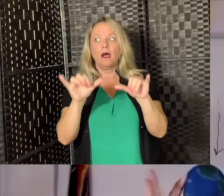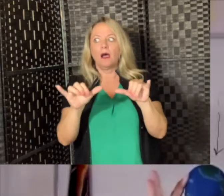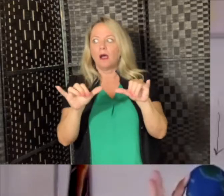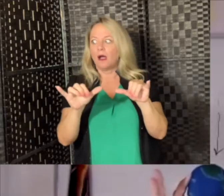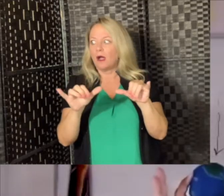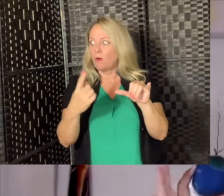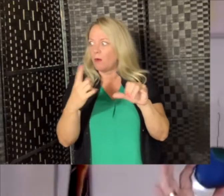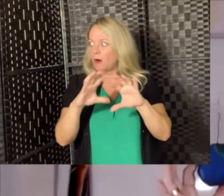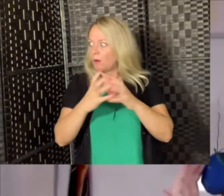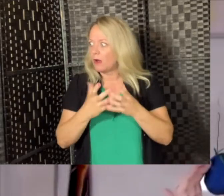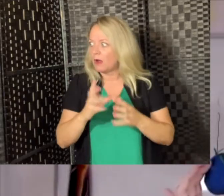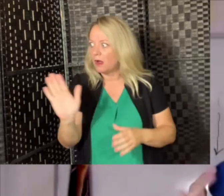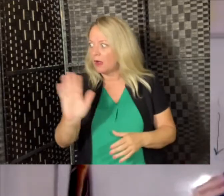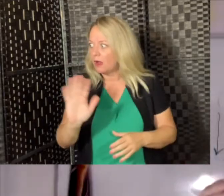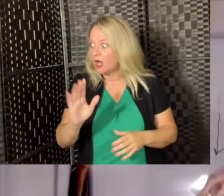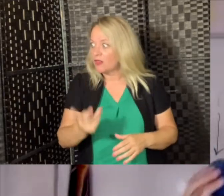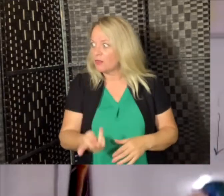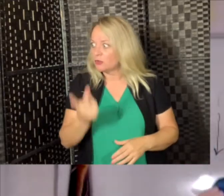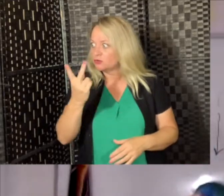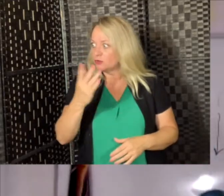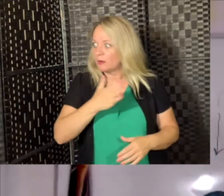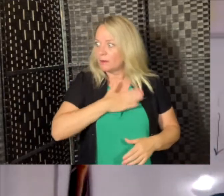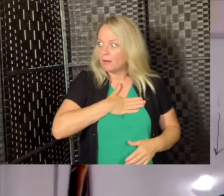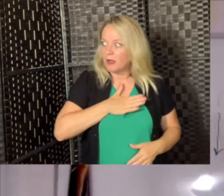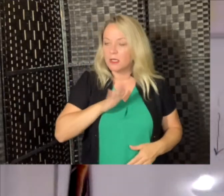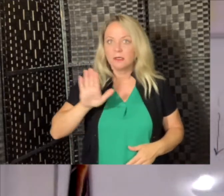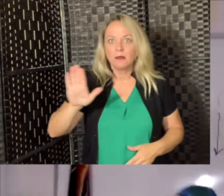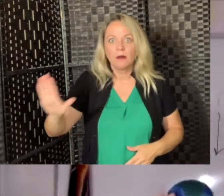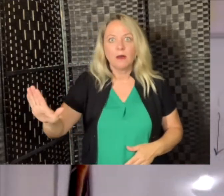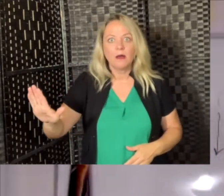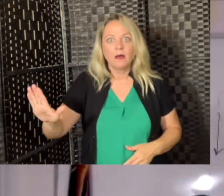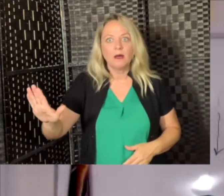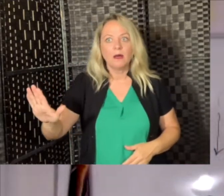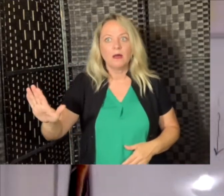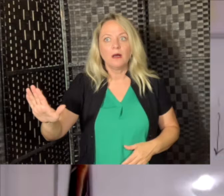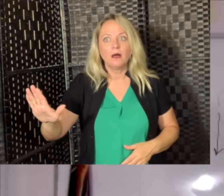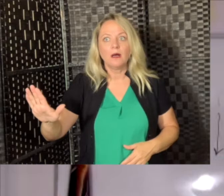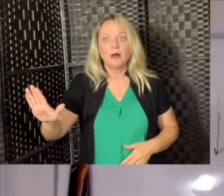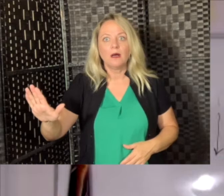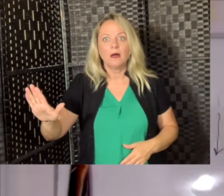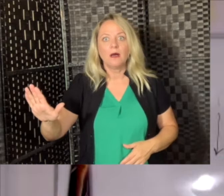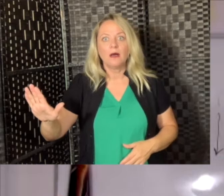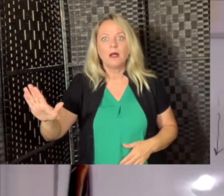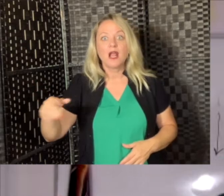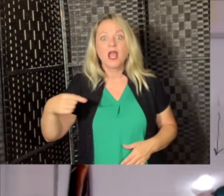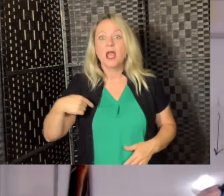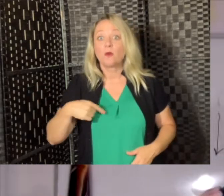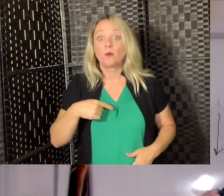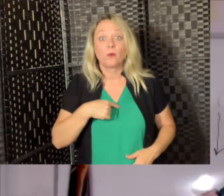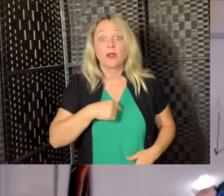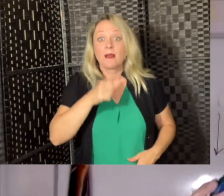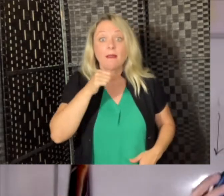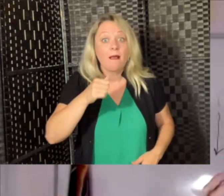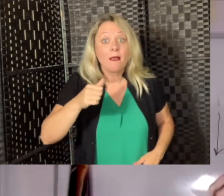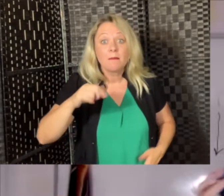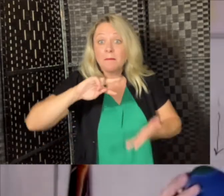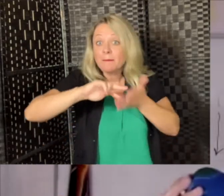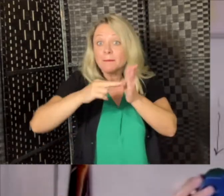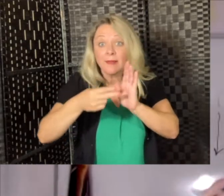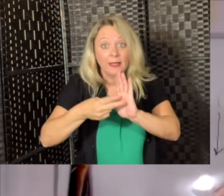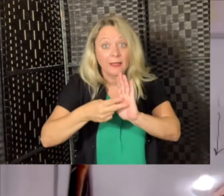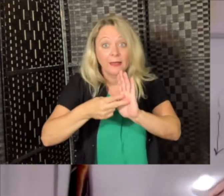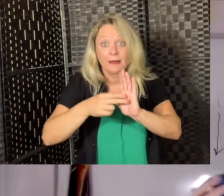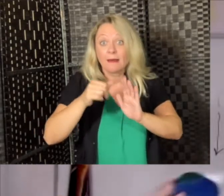worlds. Then, without realizing it, we begin to anticipate only